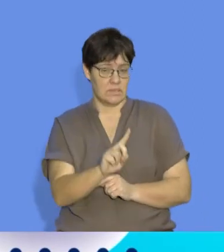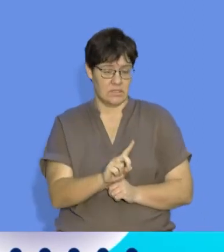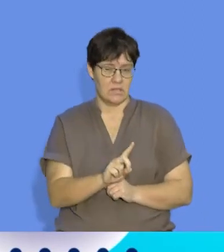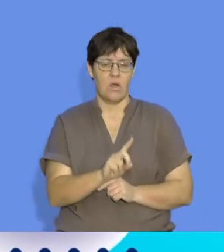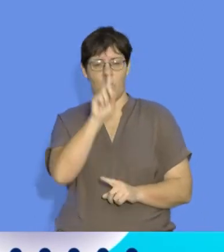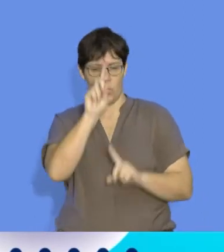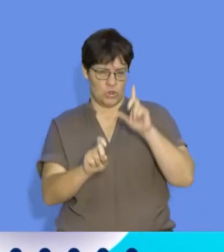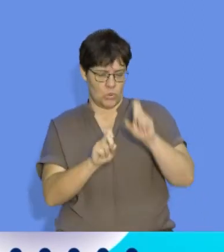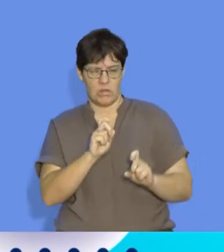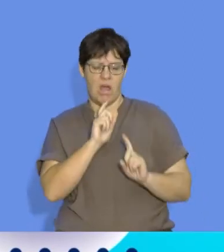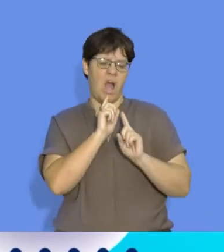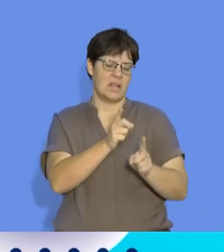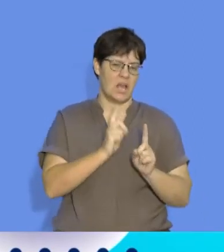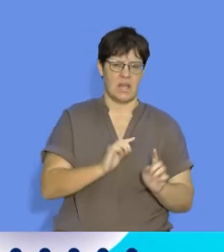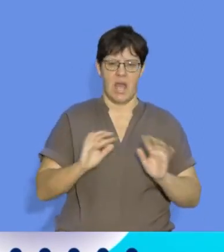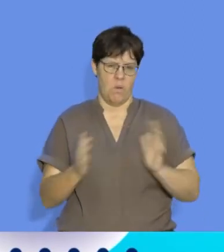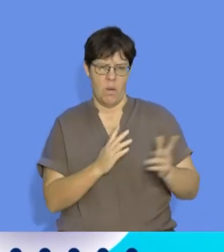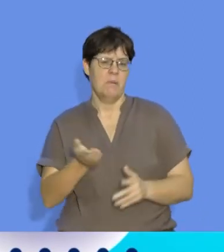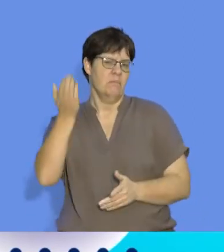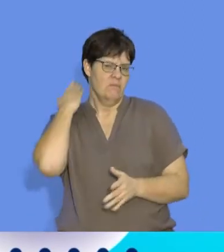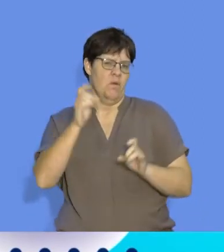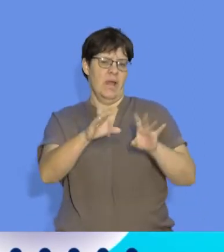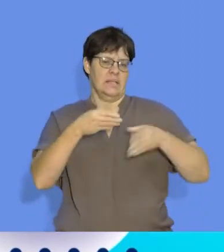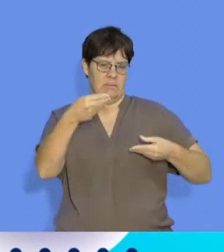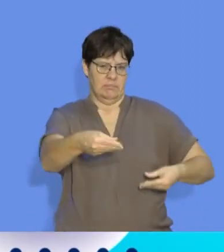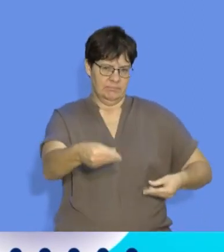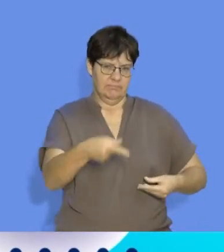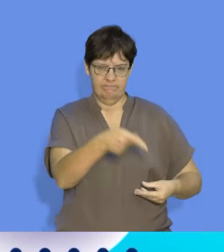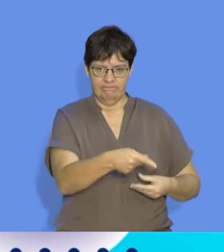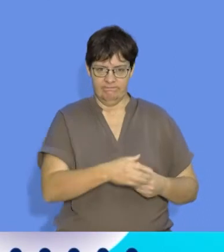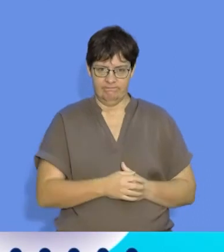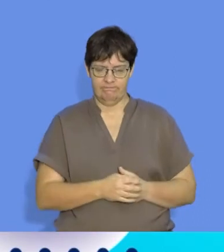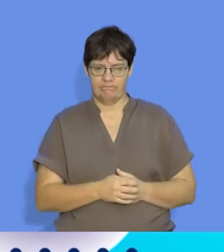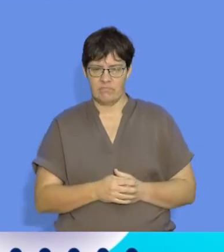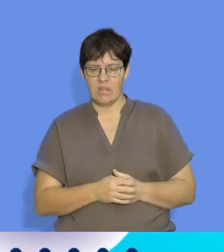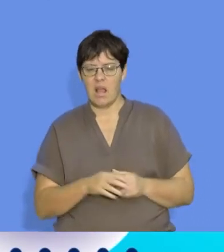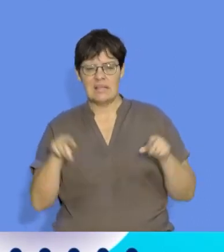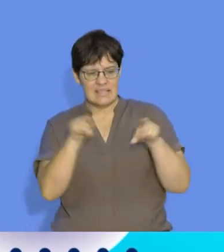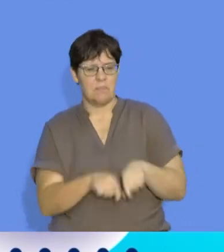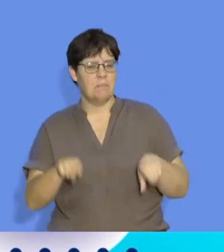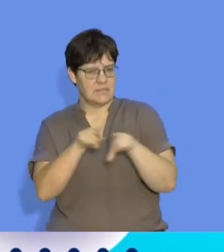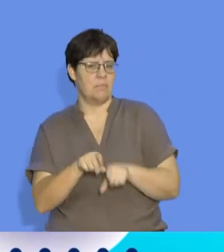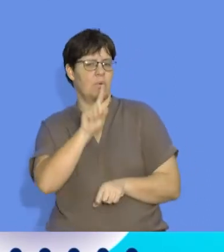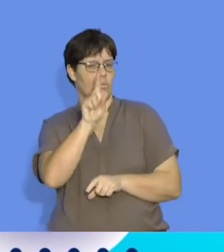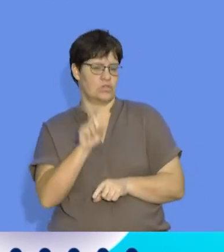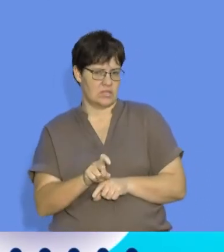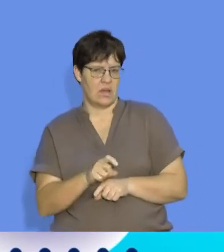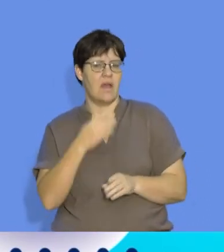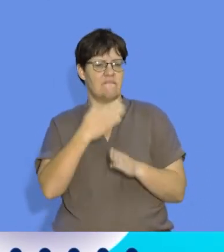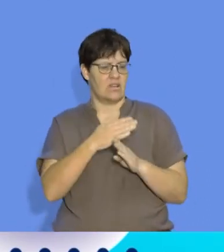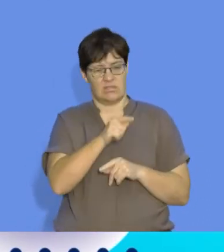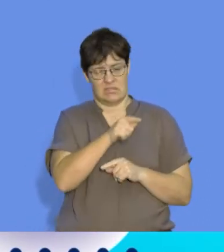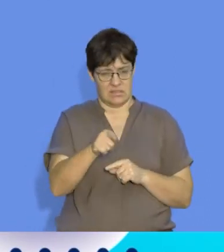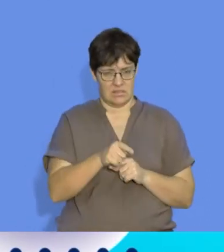more questions that have to do with past papers that are asking the same questions under functions,